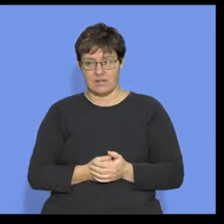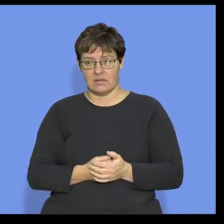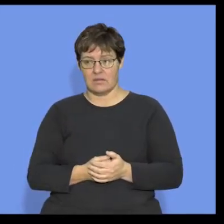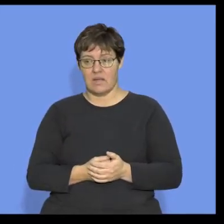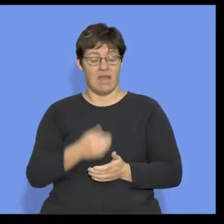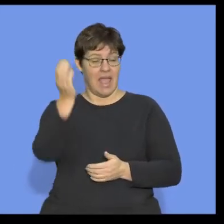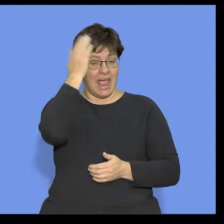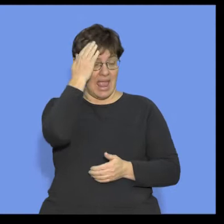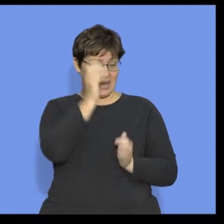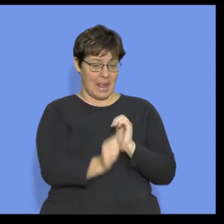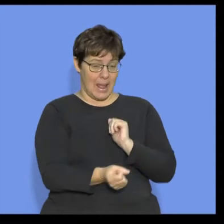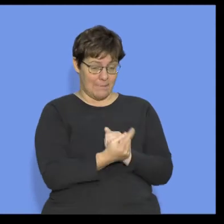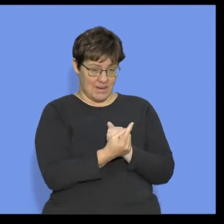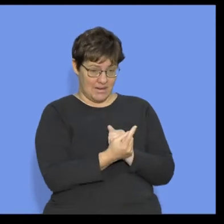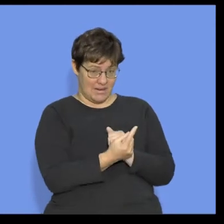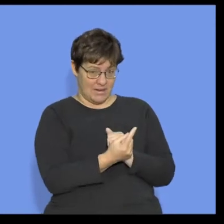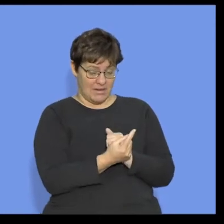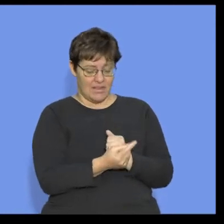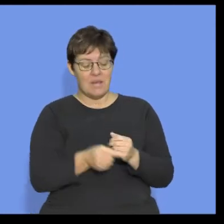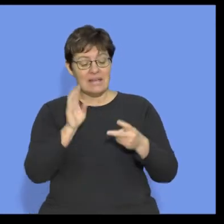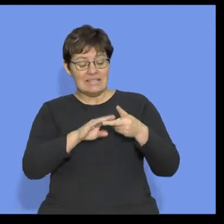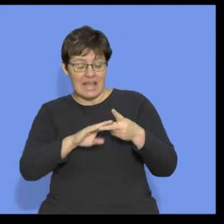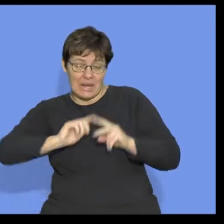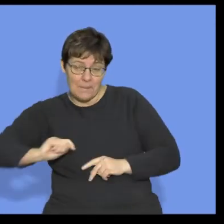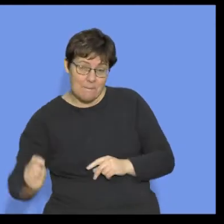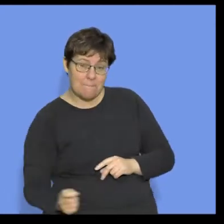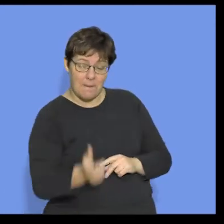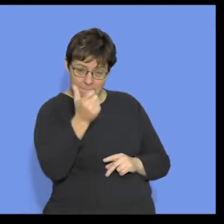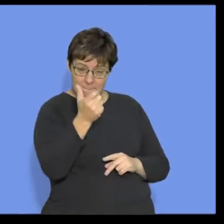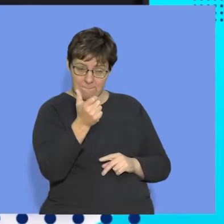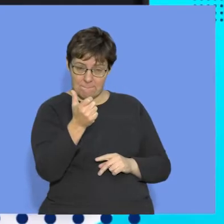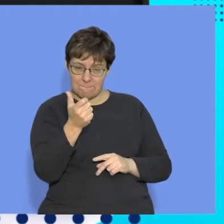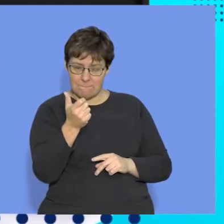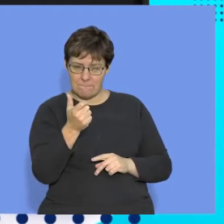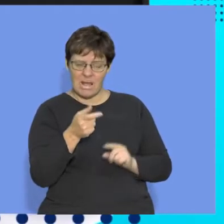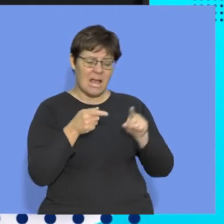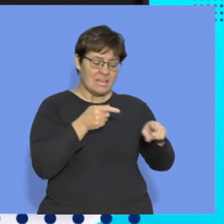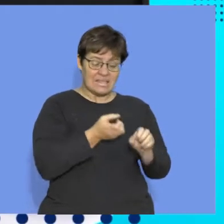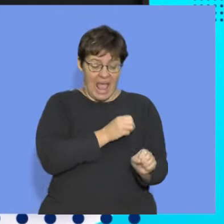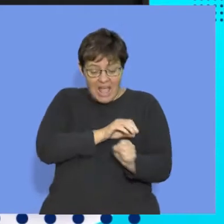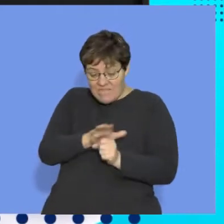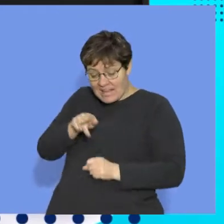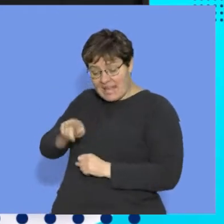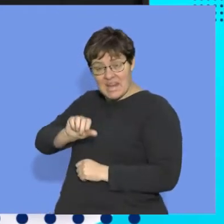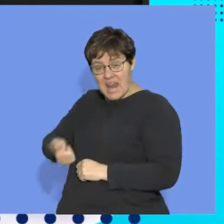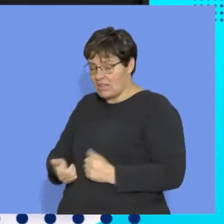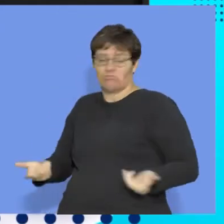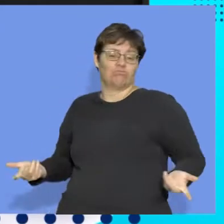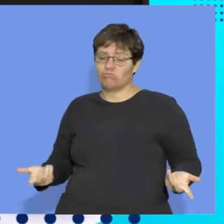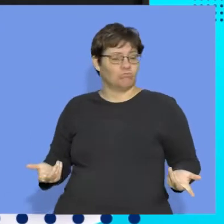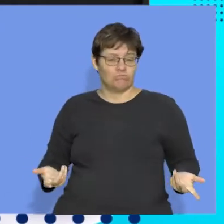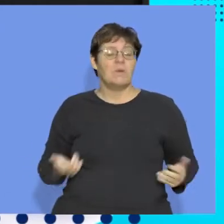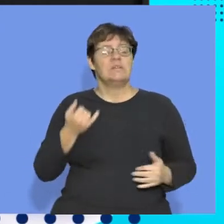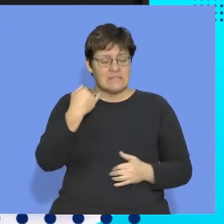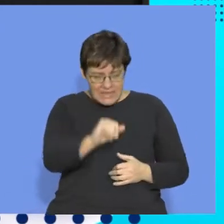If head occurred and we toss again, head does not affect the next outcome. Are we